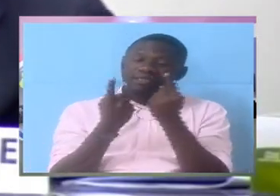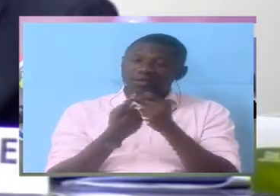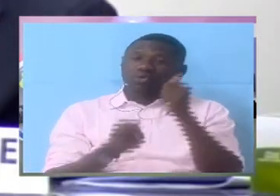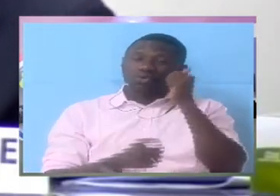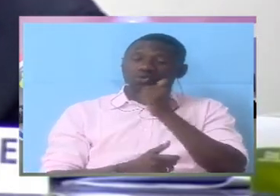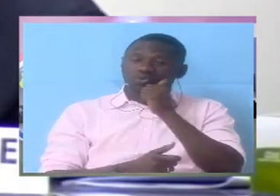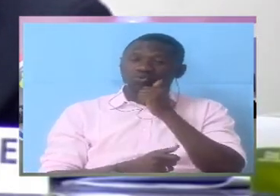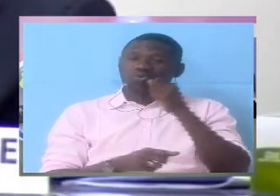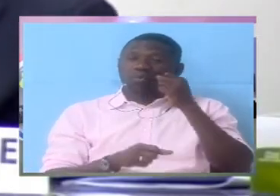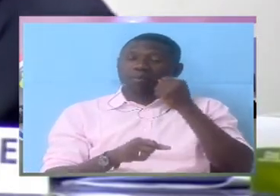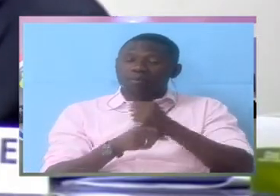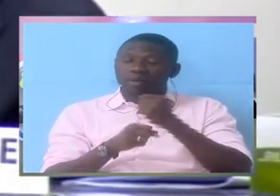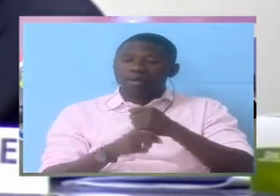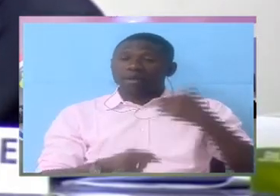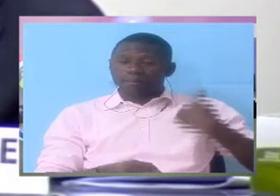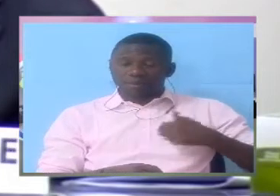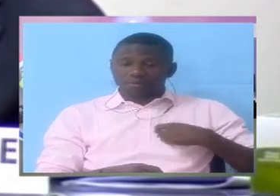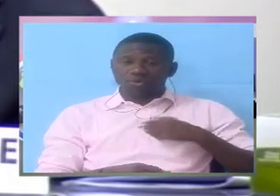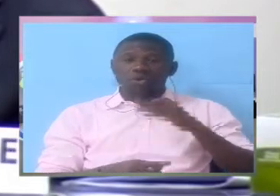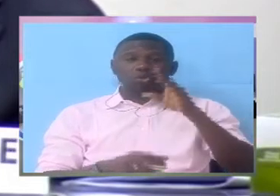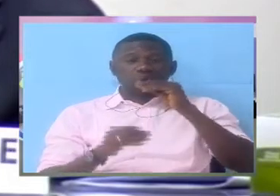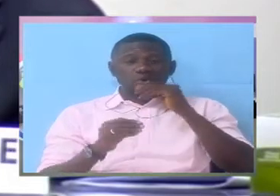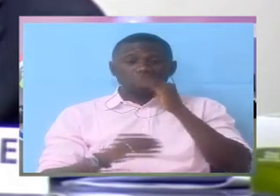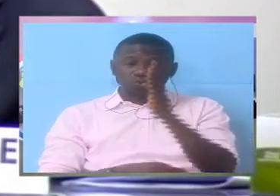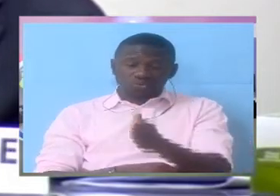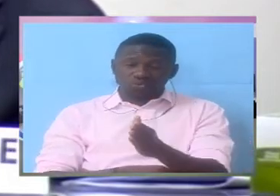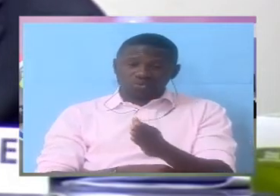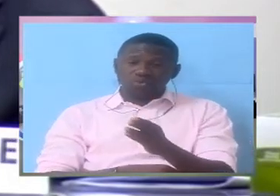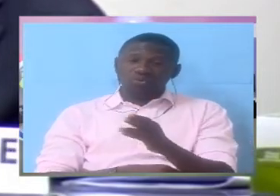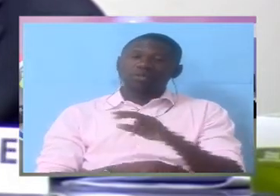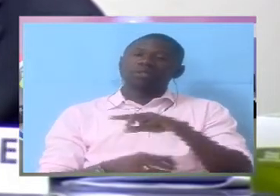make people talk through was torture. And